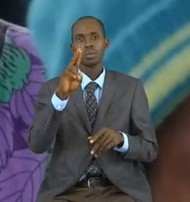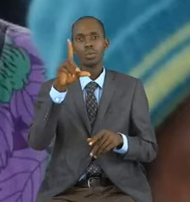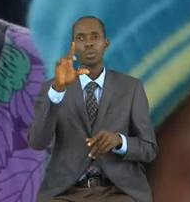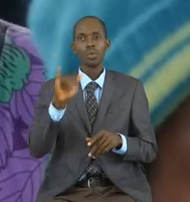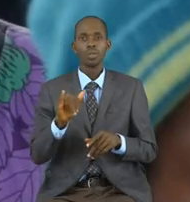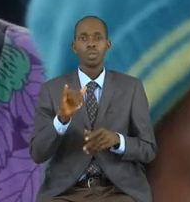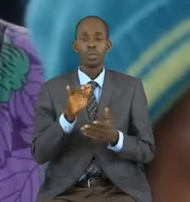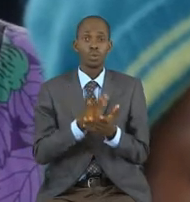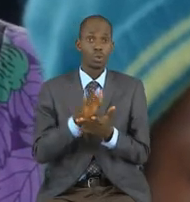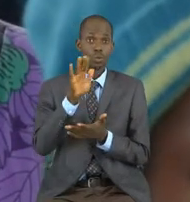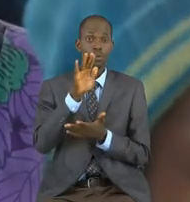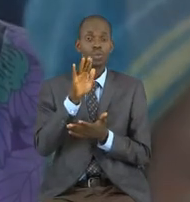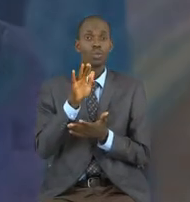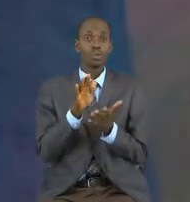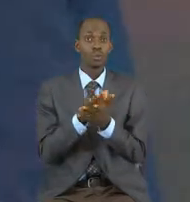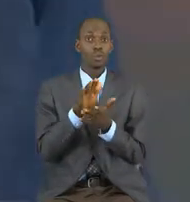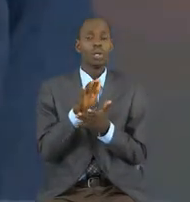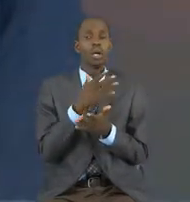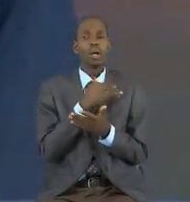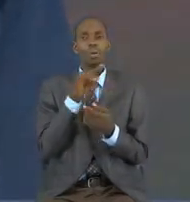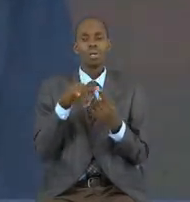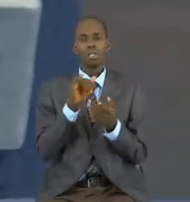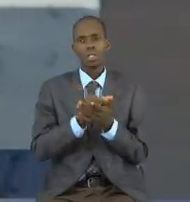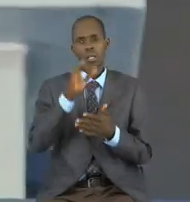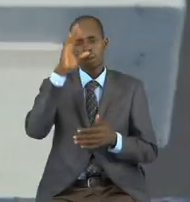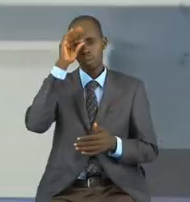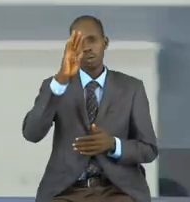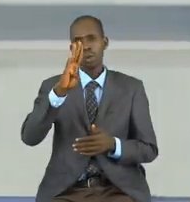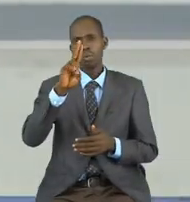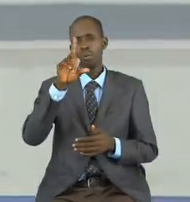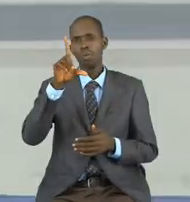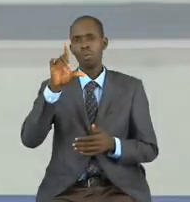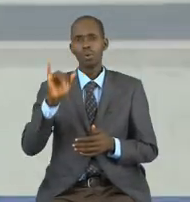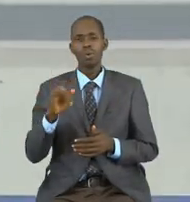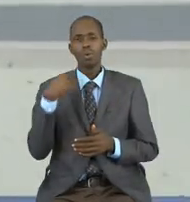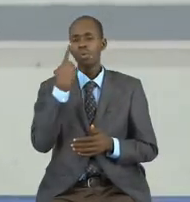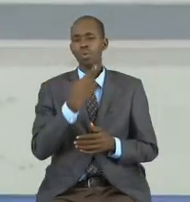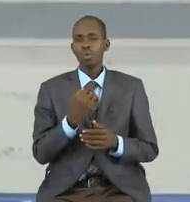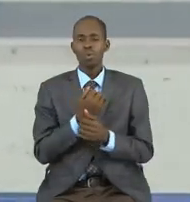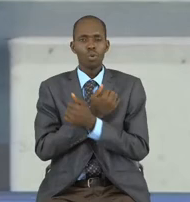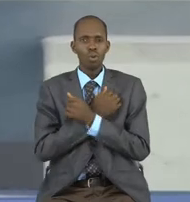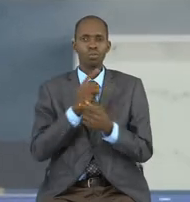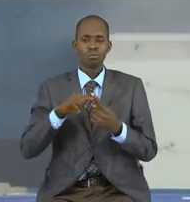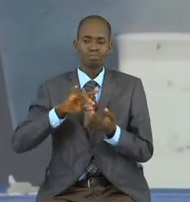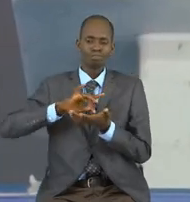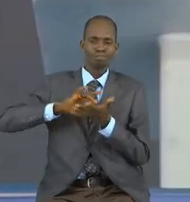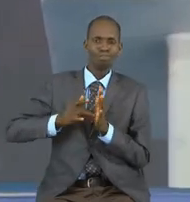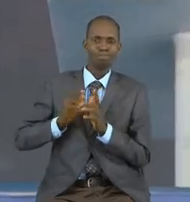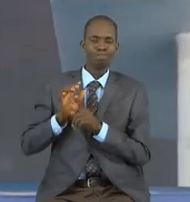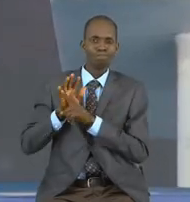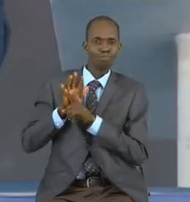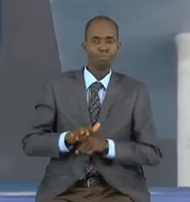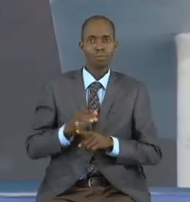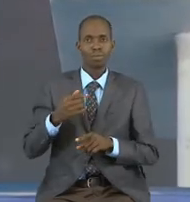and when he does this or that, I'll give it to him today. I'll not cringe. But there